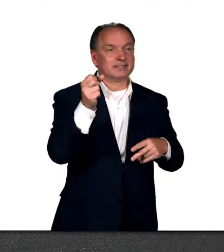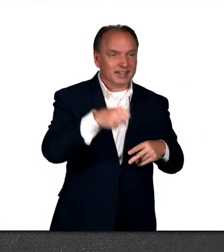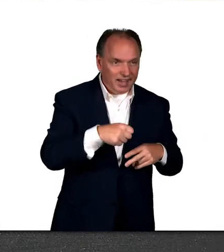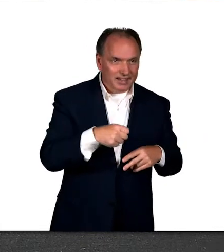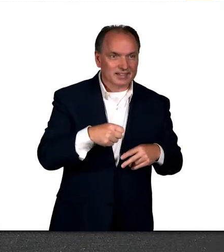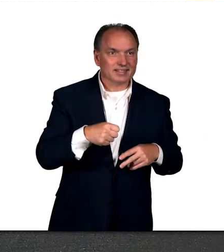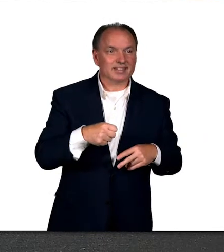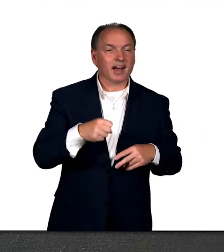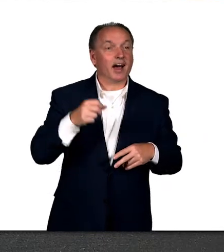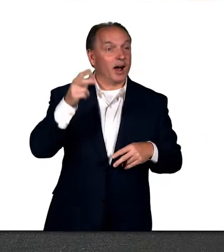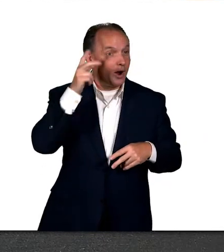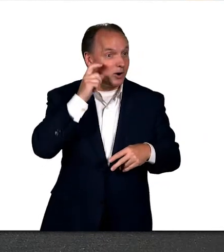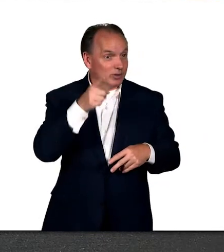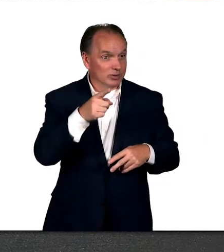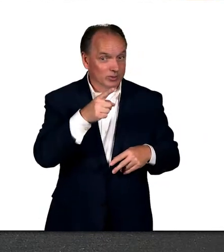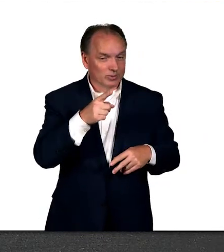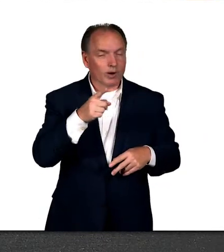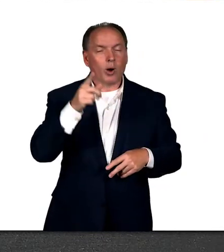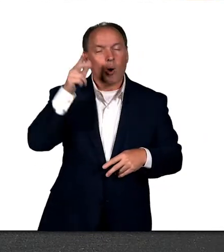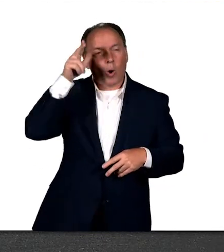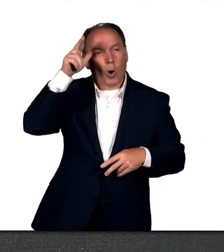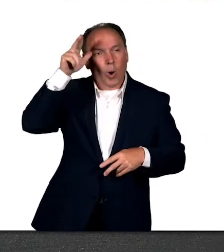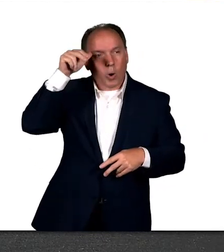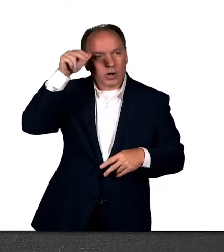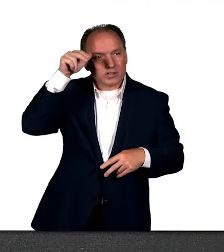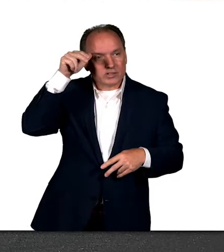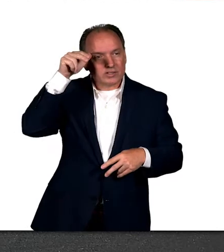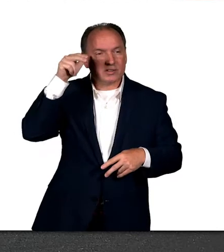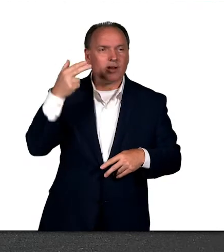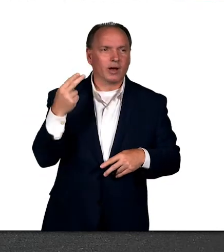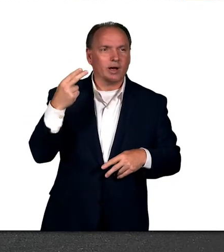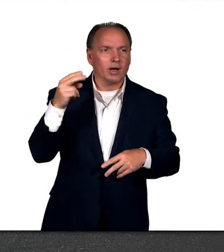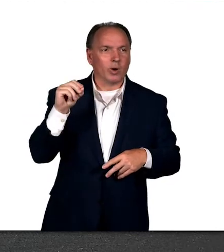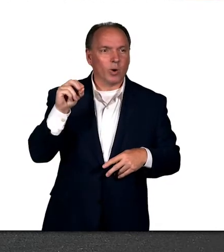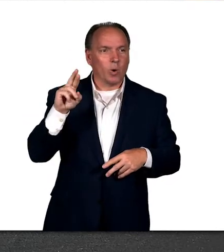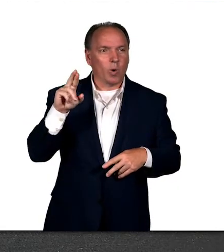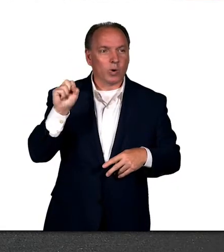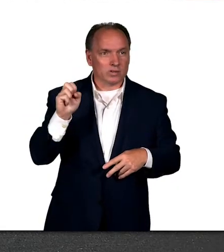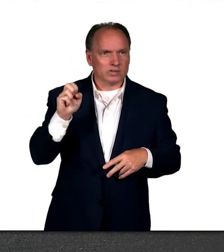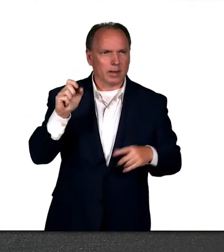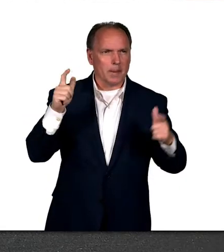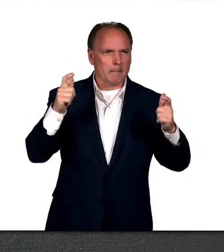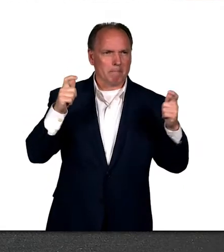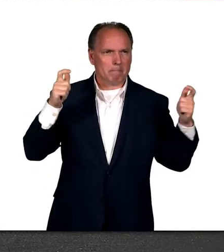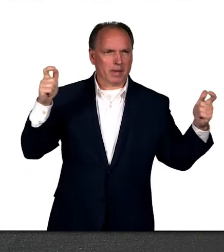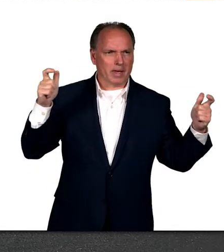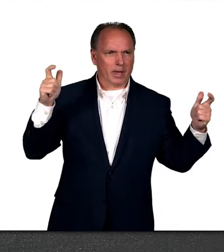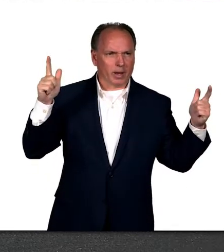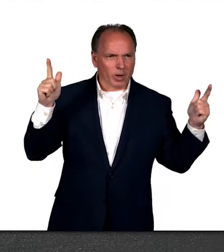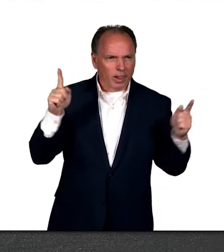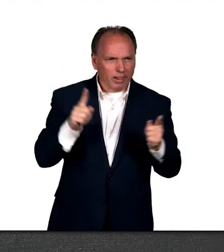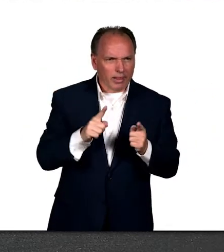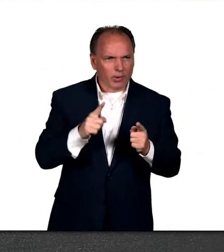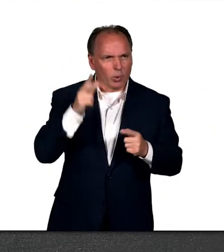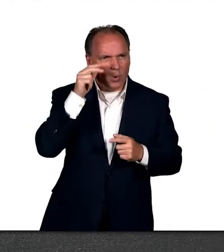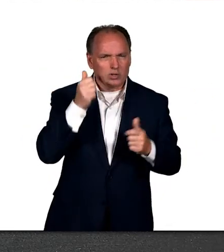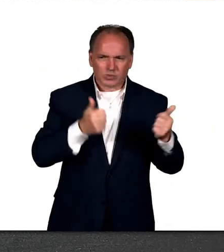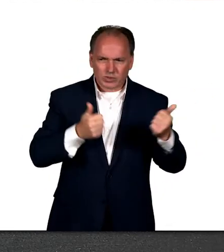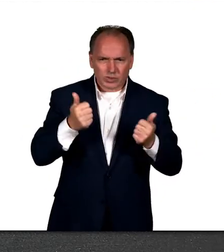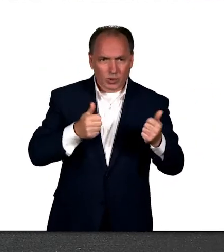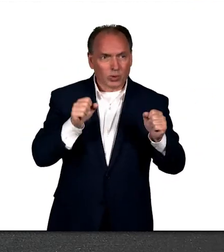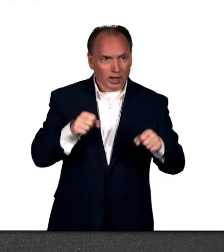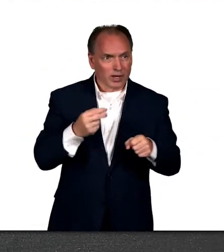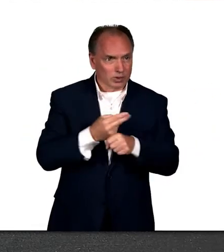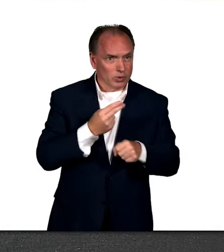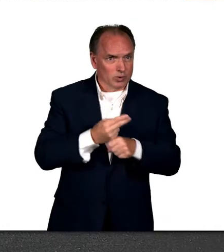Yes, I heard you say it. It's a horse. Is it a big horse or a little horse? Because